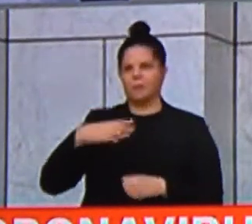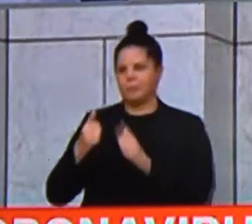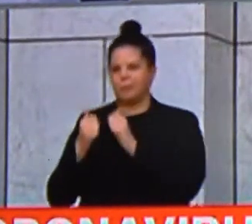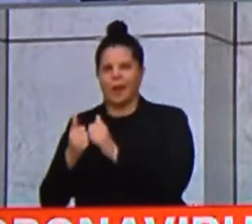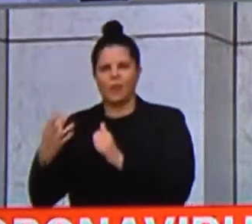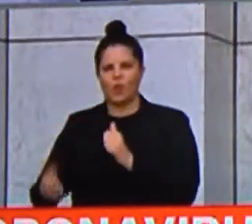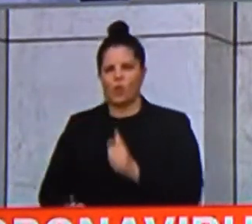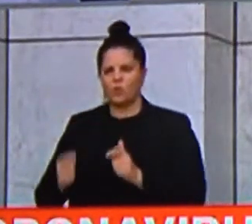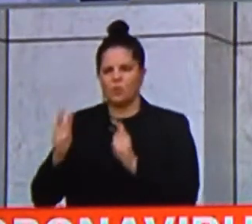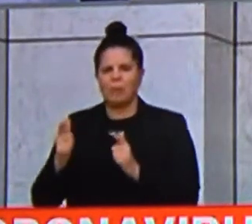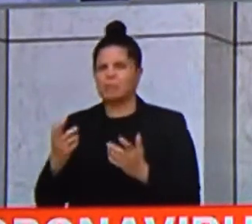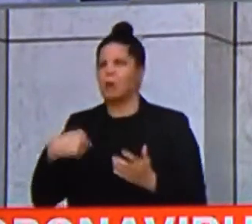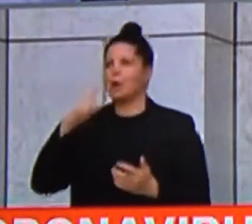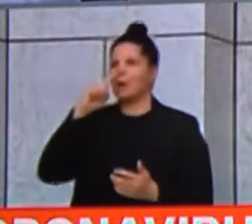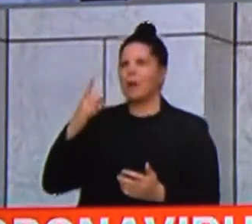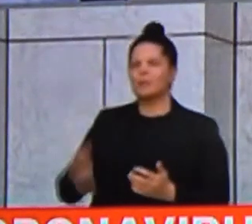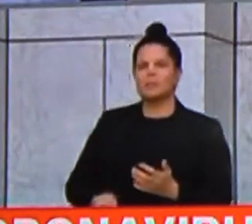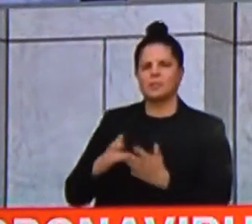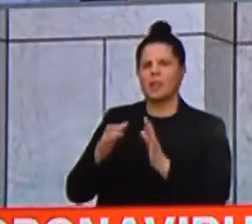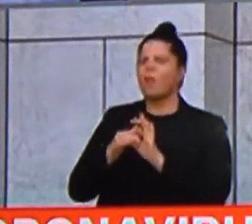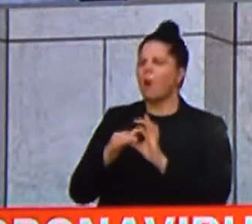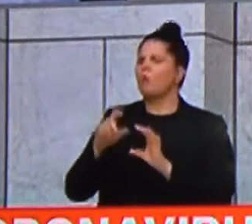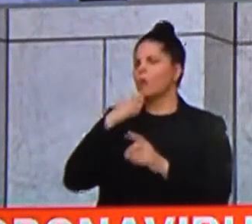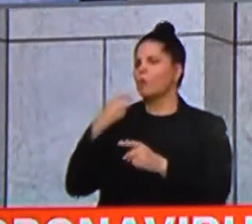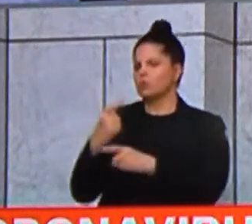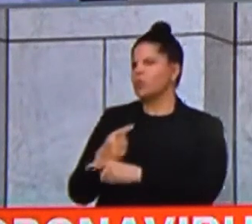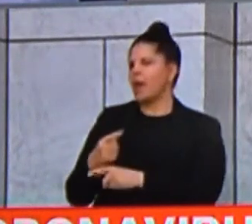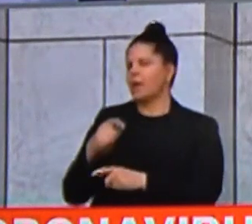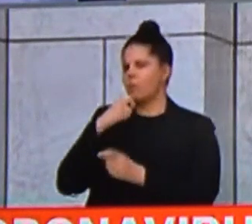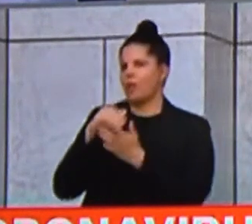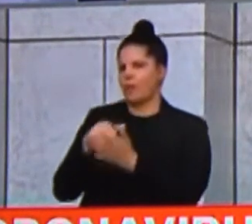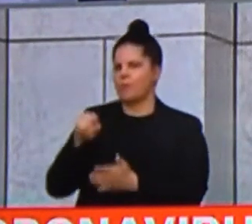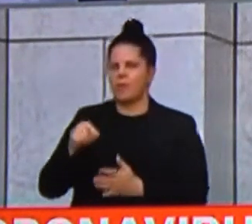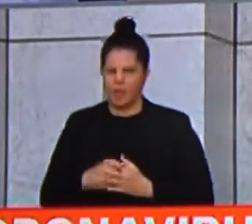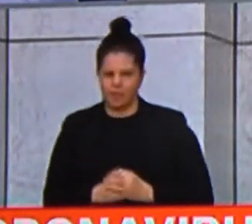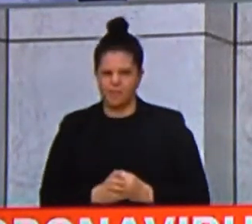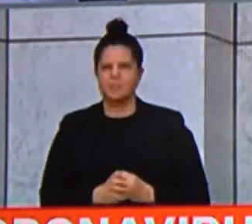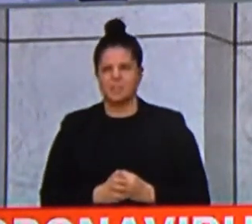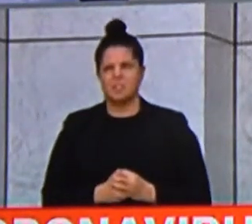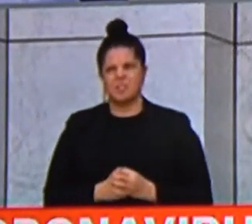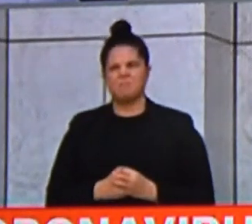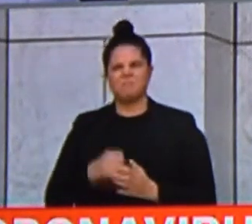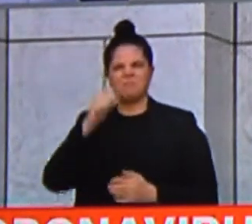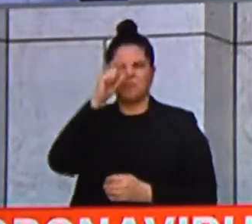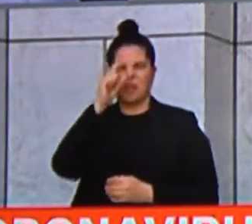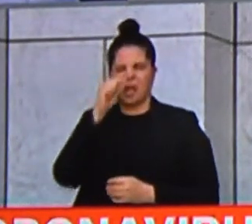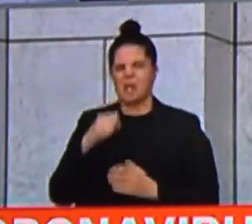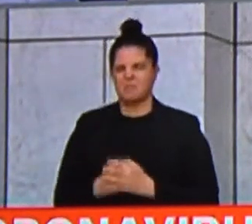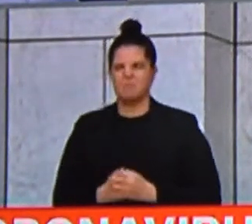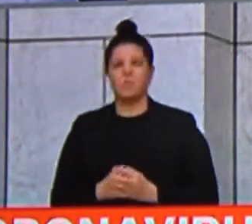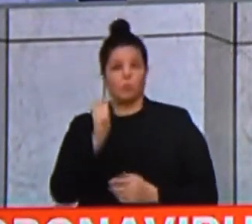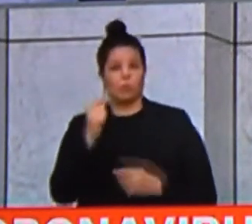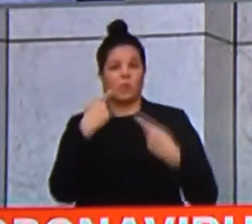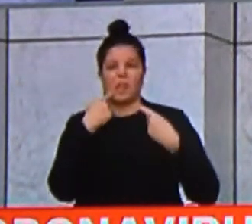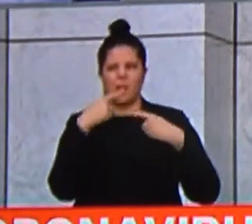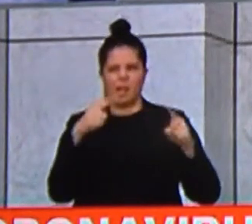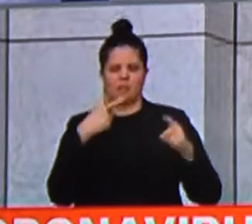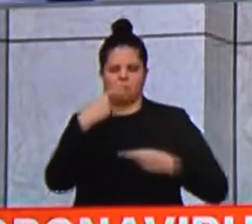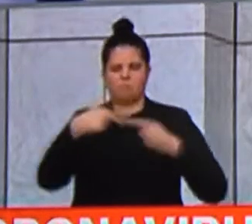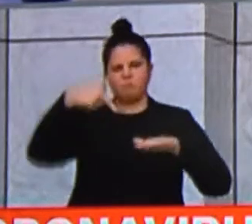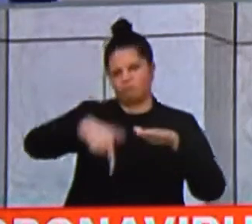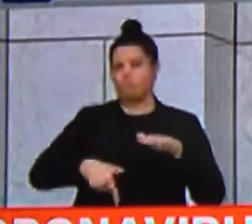in an unimaginable and unprecedented way over the next at least 6 months and potentially beyond